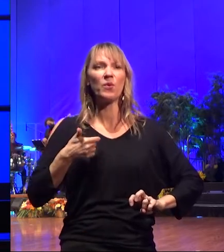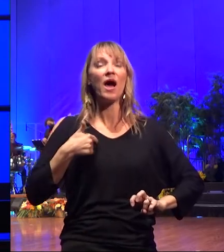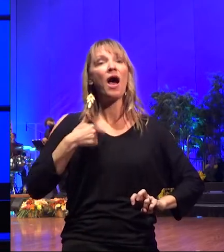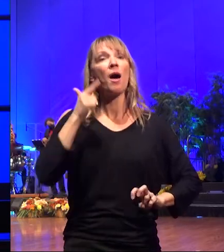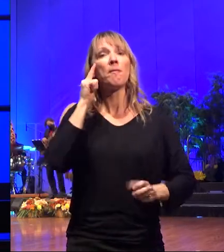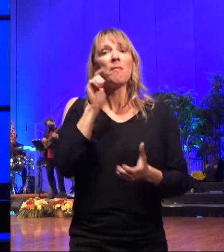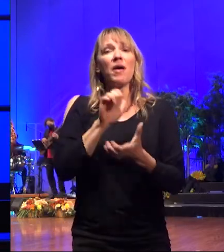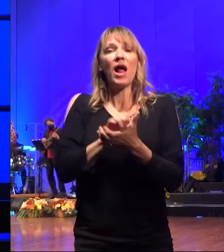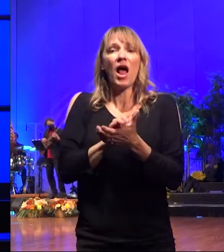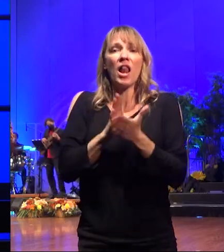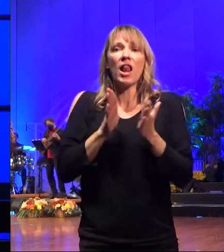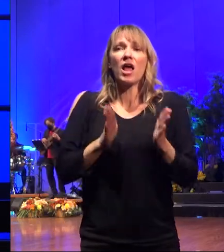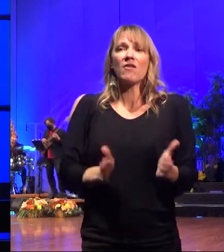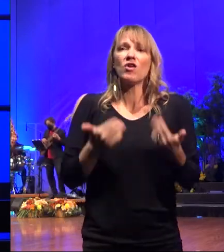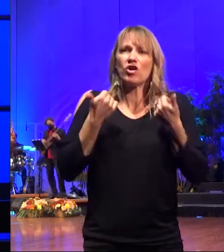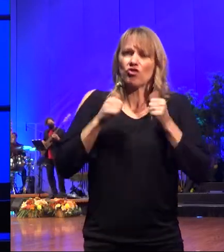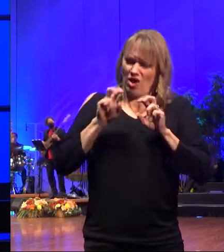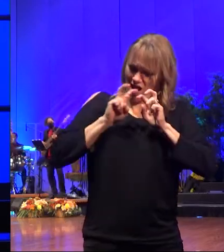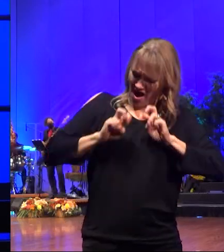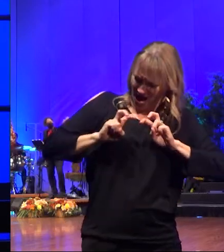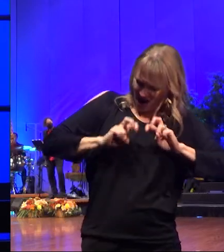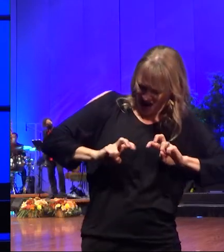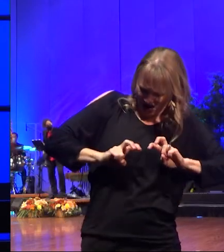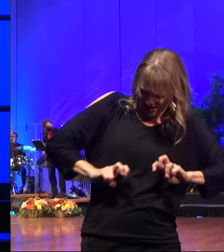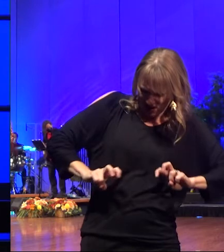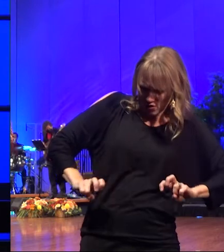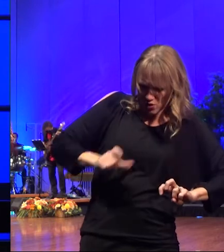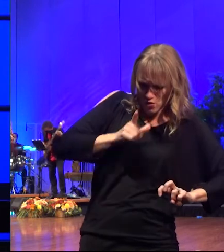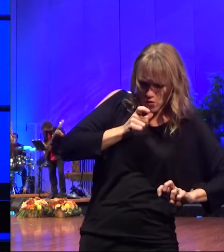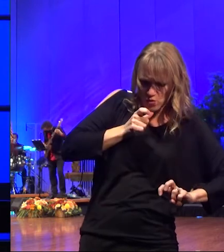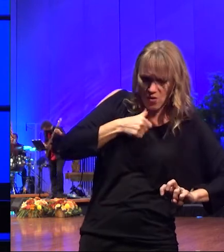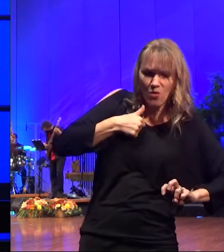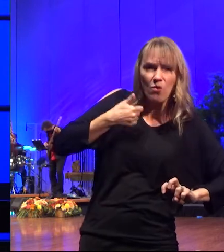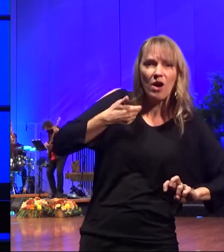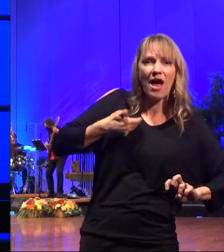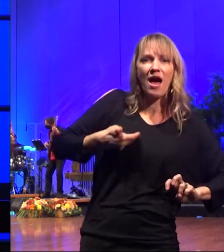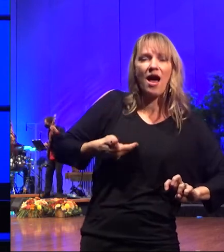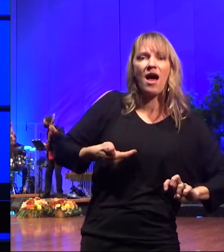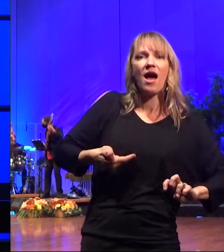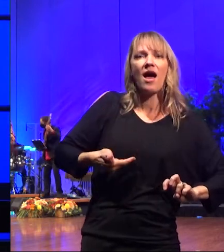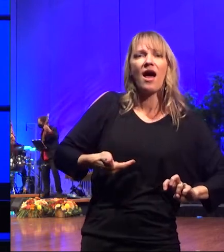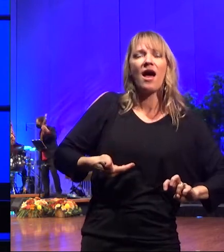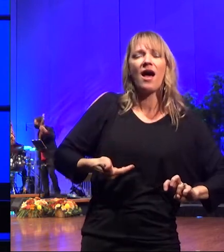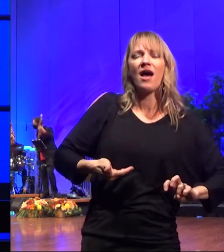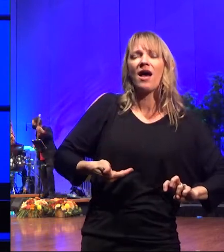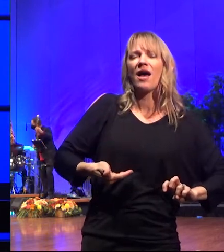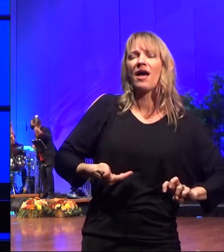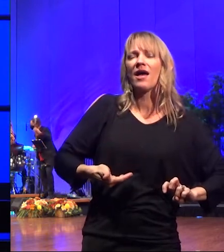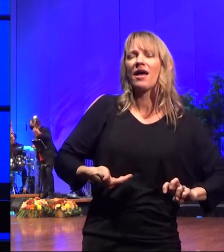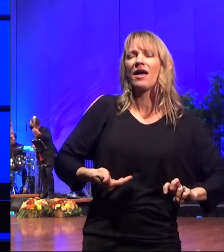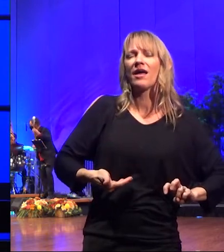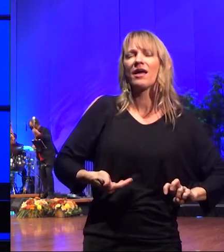am. I'm a believer trying to figure out who I am.